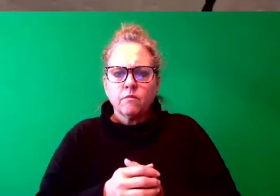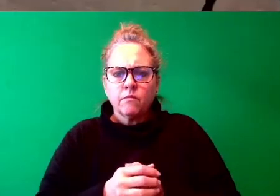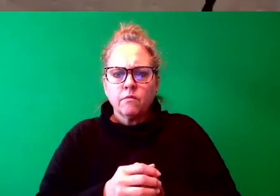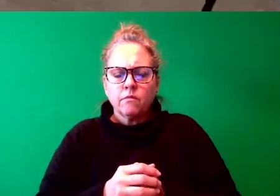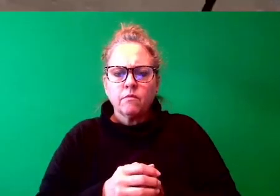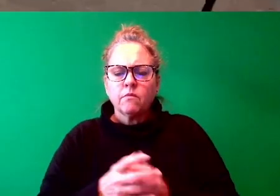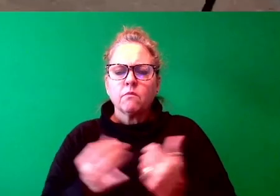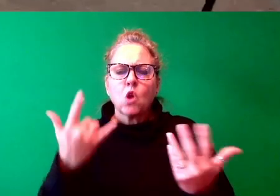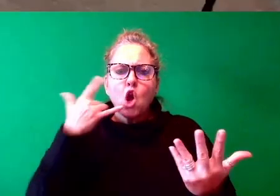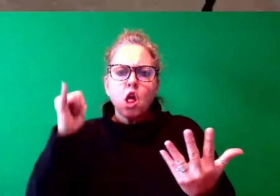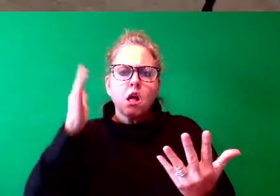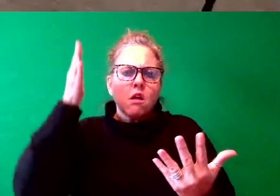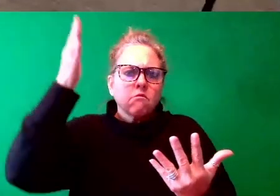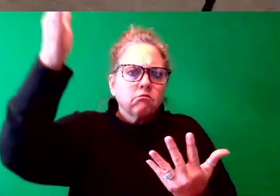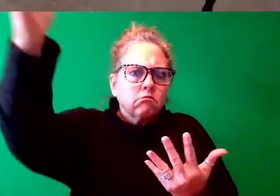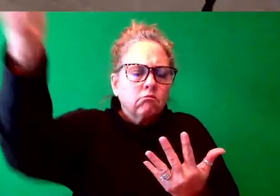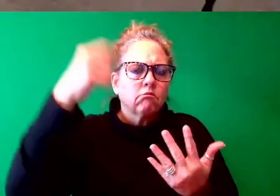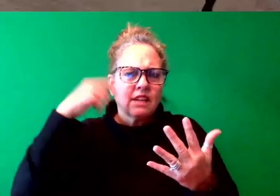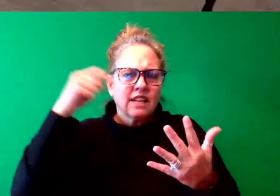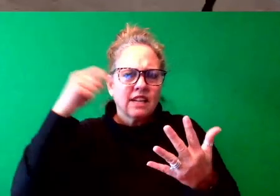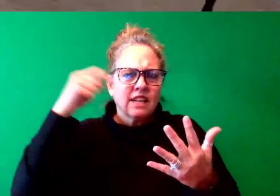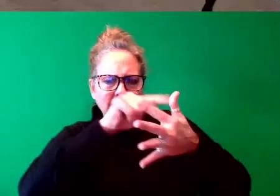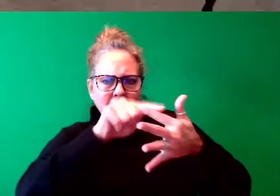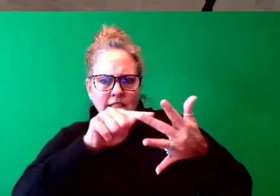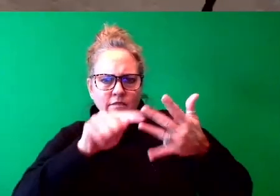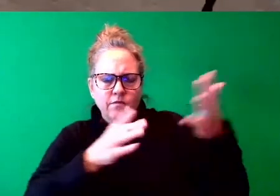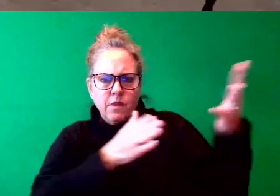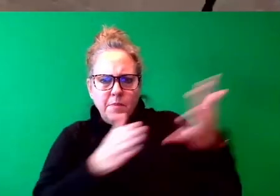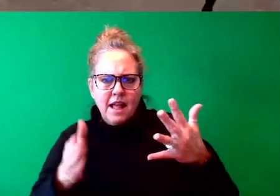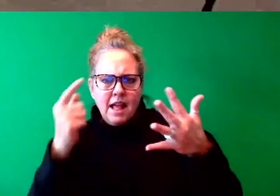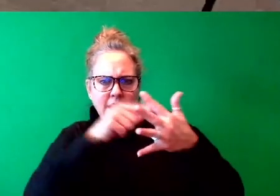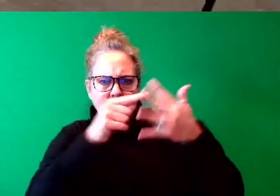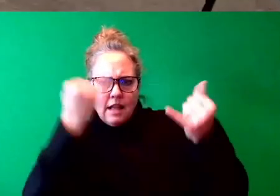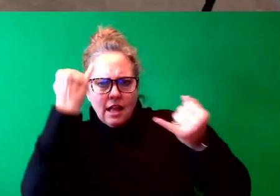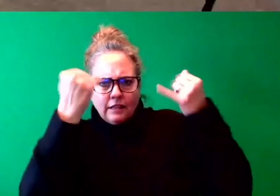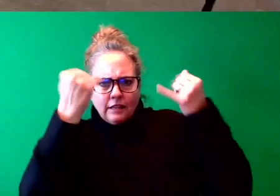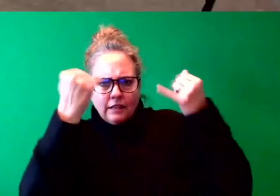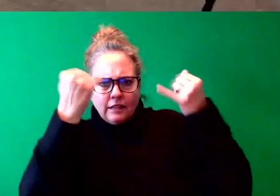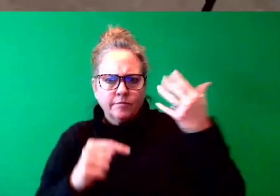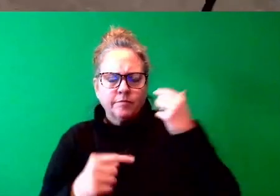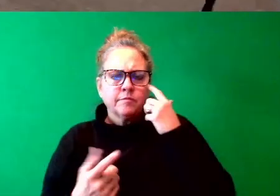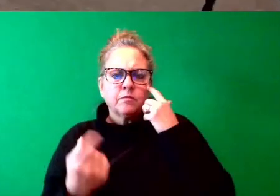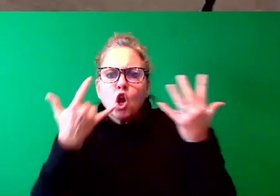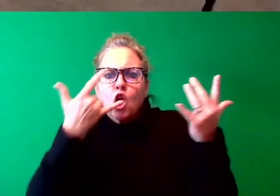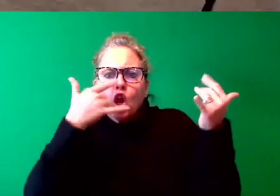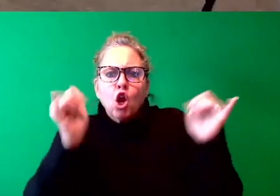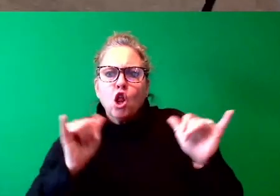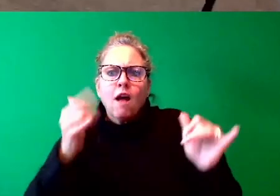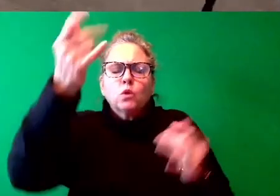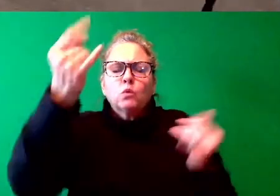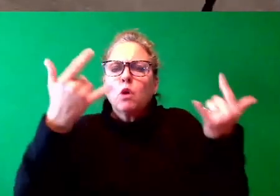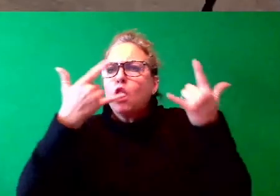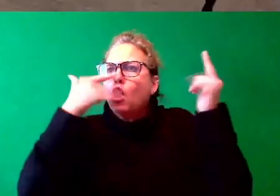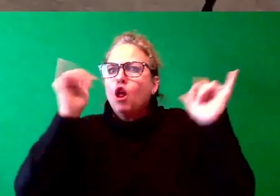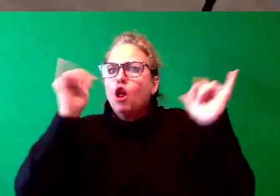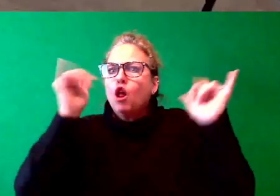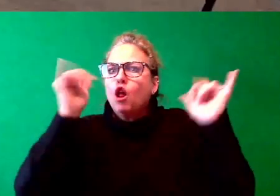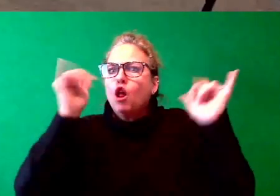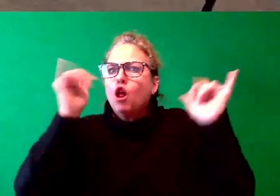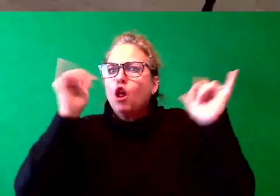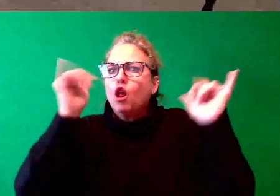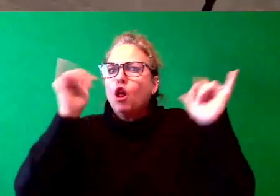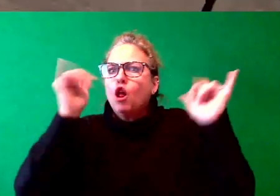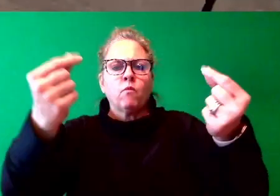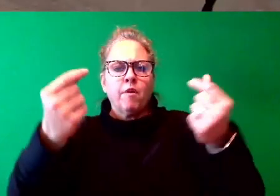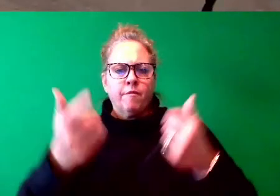of, pick that apart related to what that looks like for our community. Because, there's a national average, but